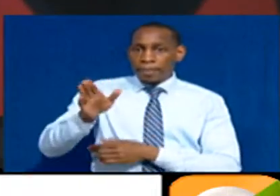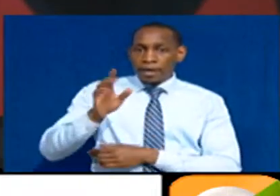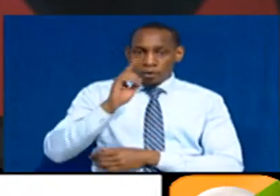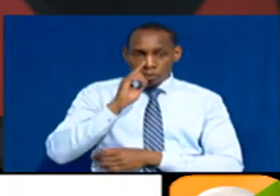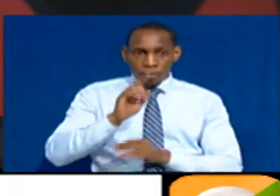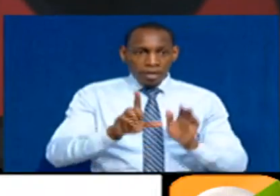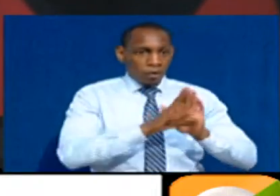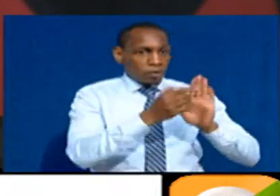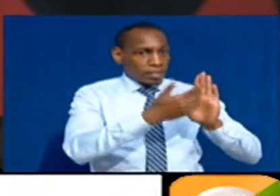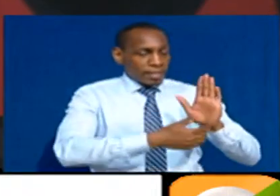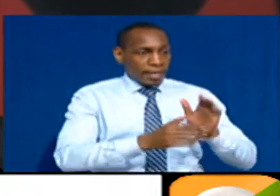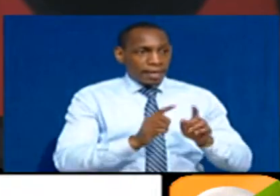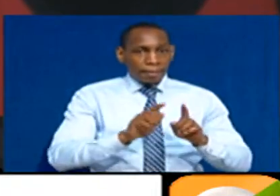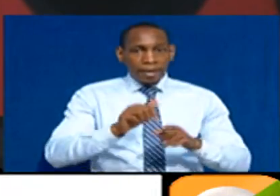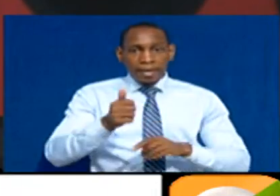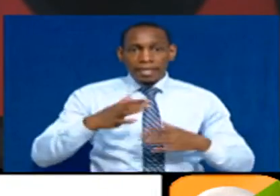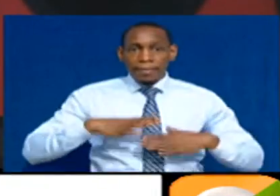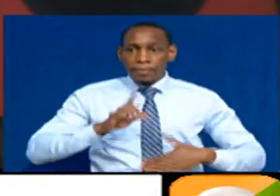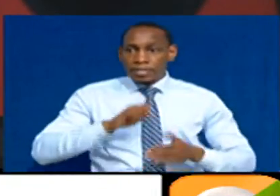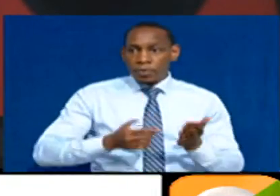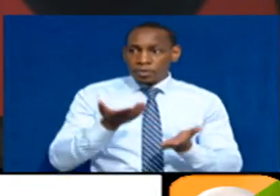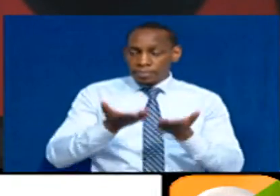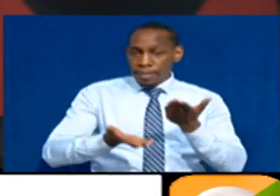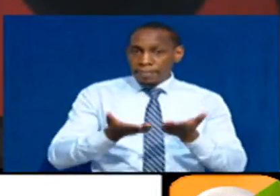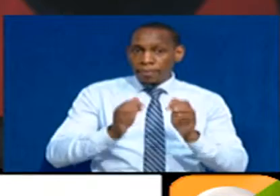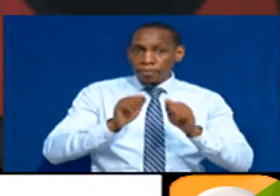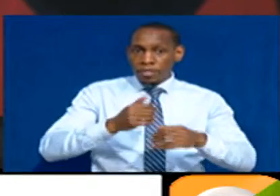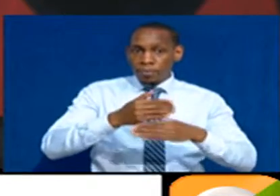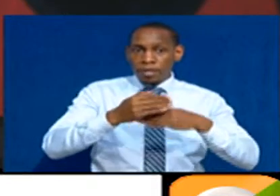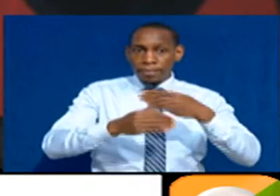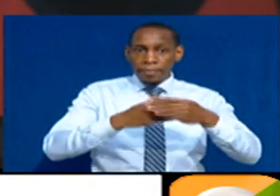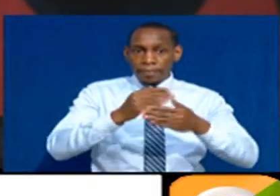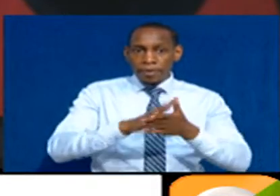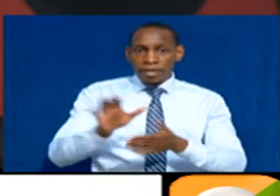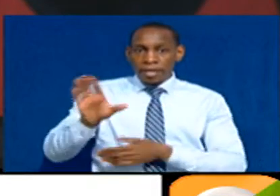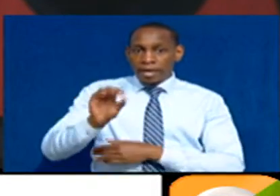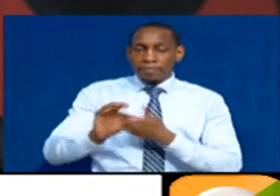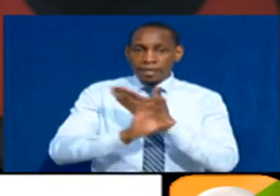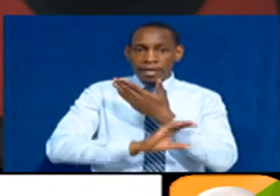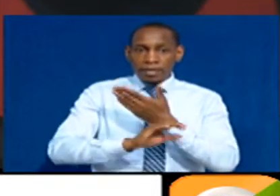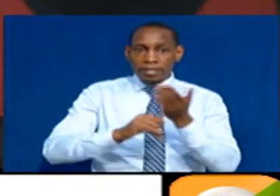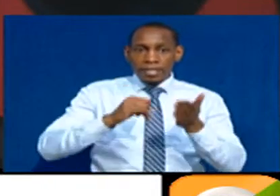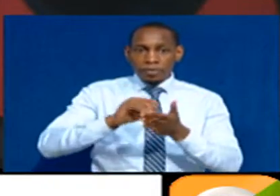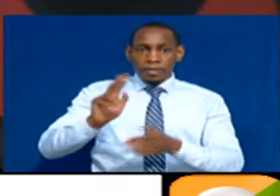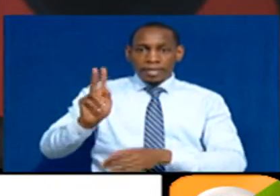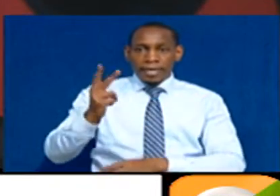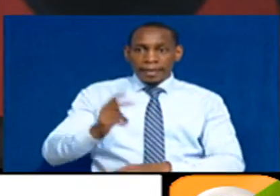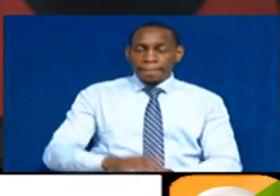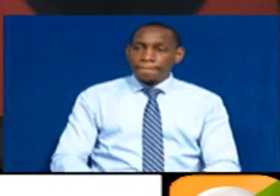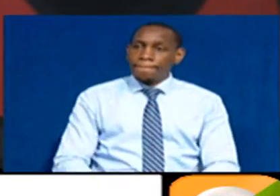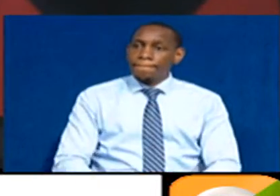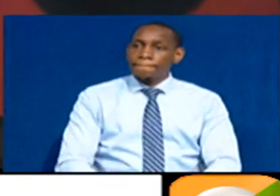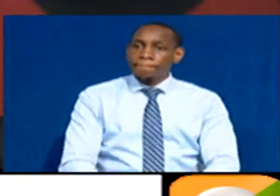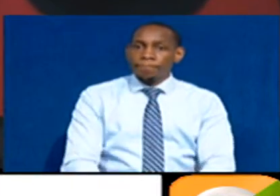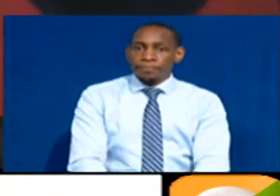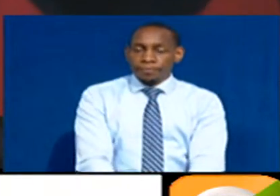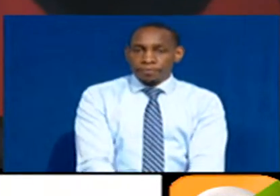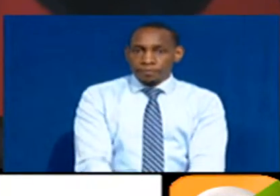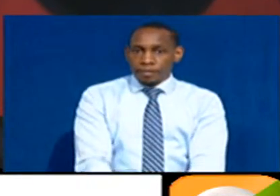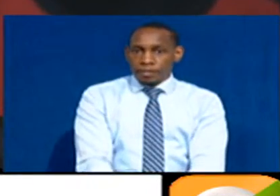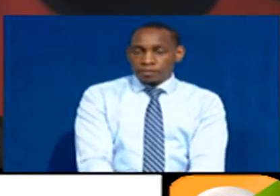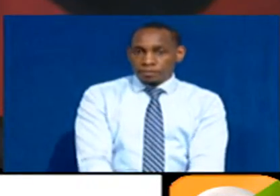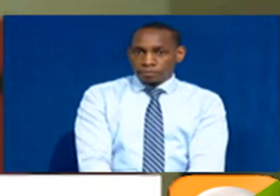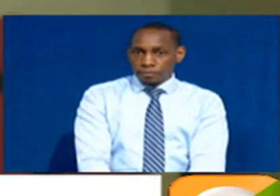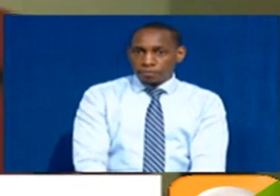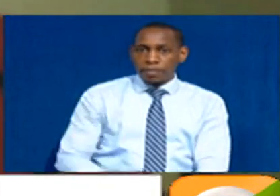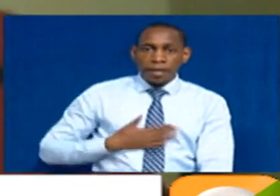of your laws. But there are those who say maybe that's how you can build some of these African countries, including Kenya. I